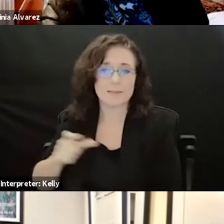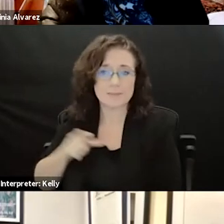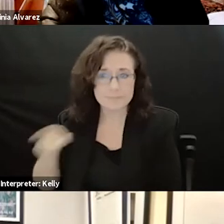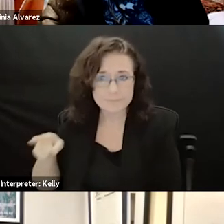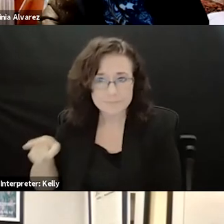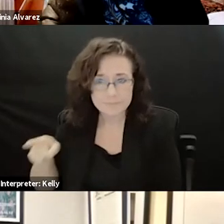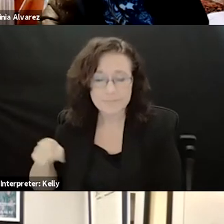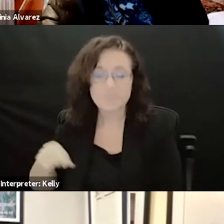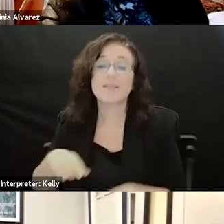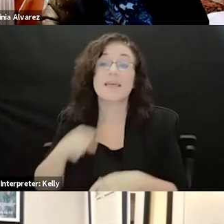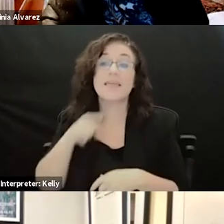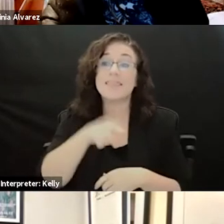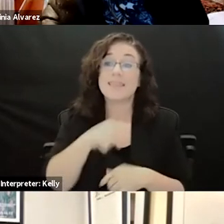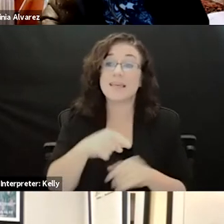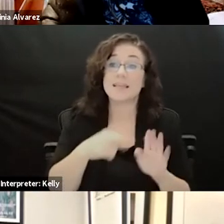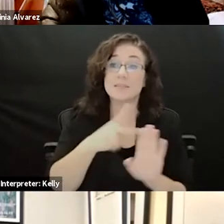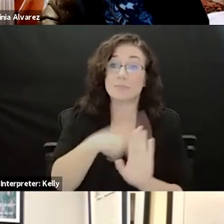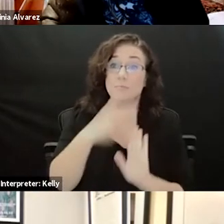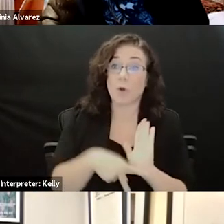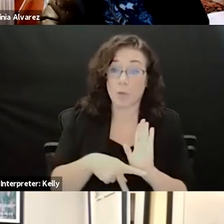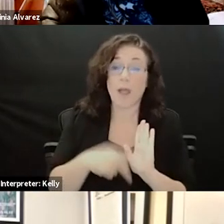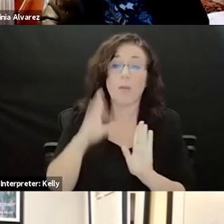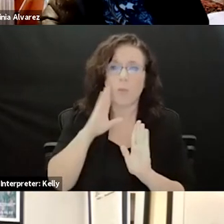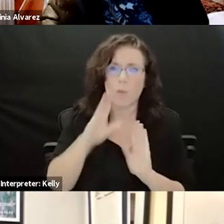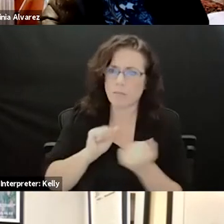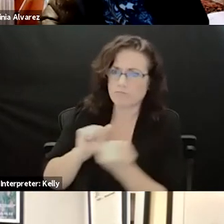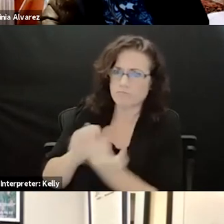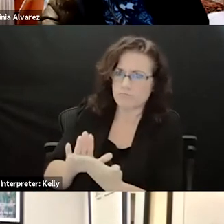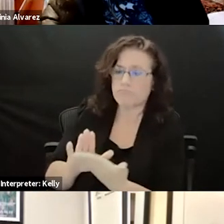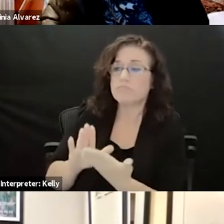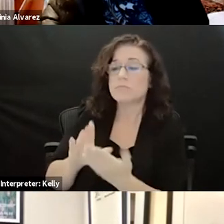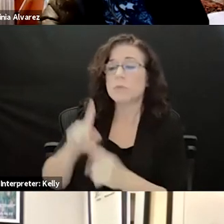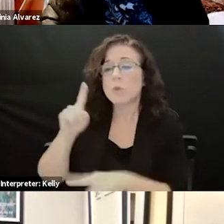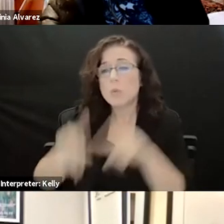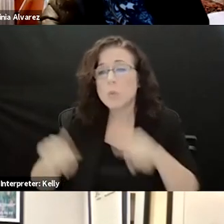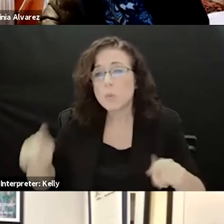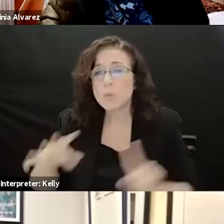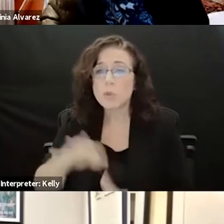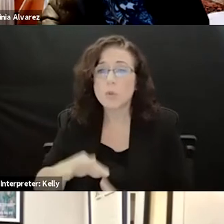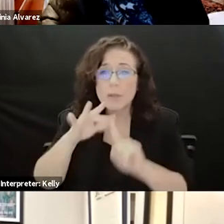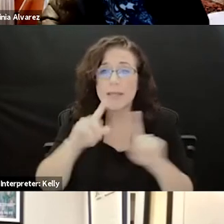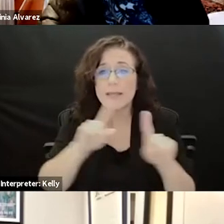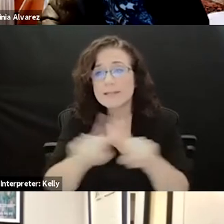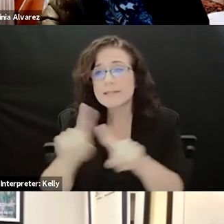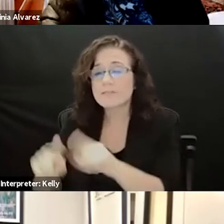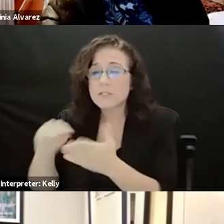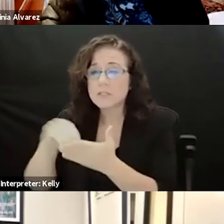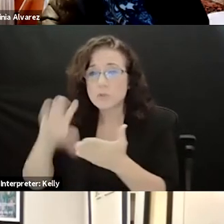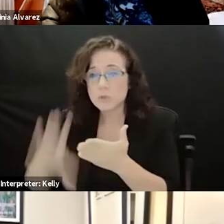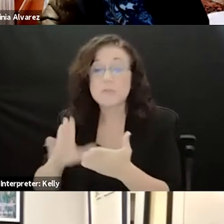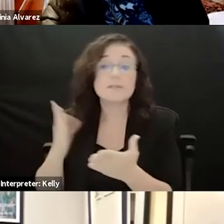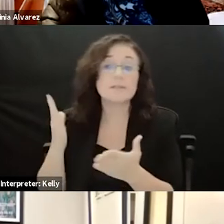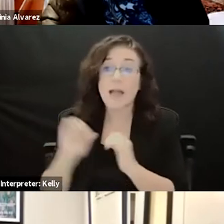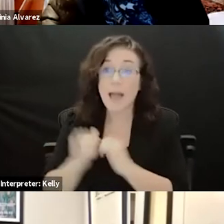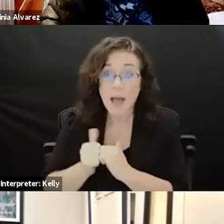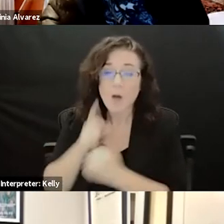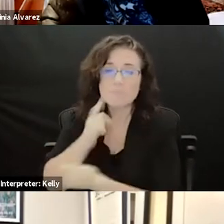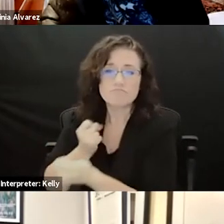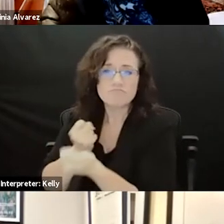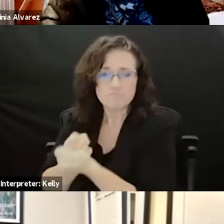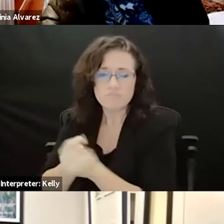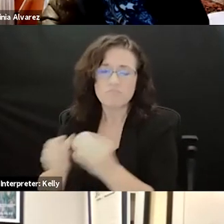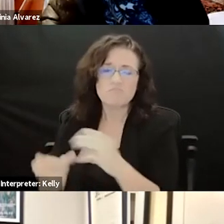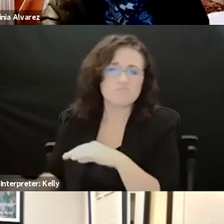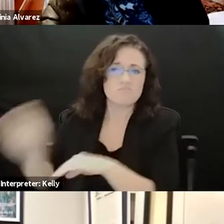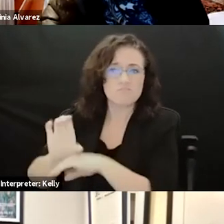address the unique needs of students from diverse backgrounds by dismantling barriers to success and providing additional support systems desperately needed